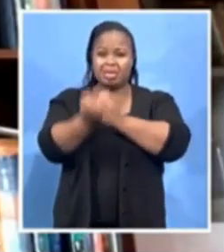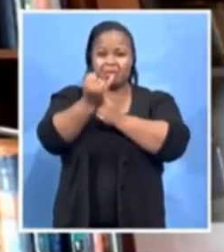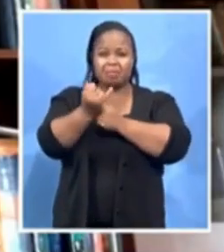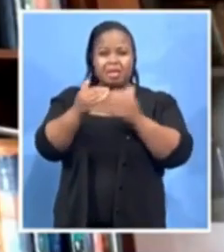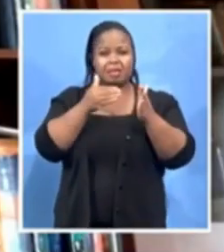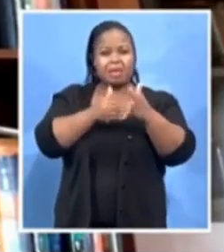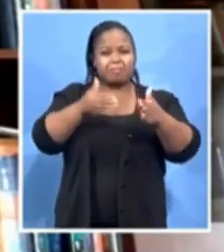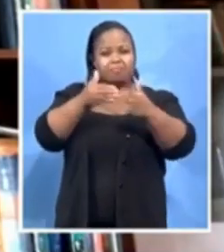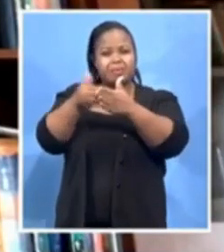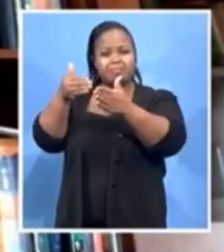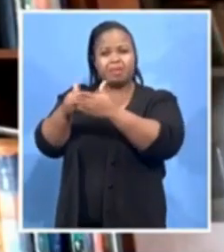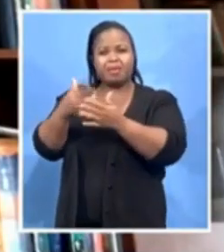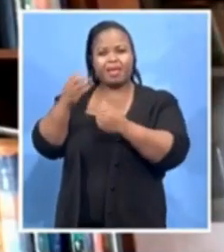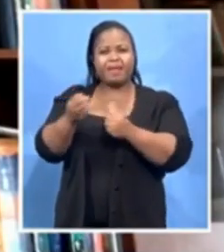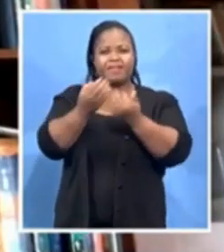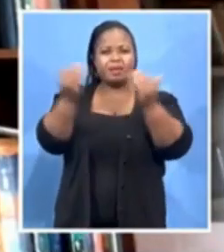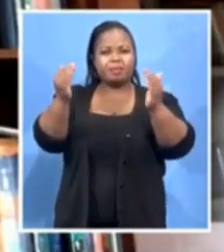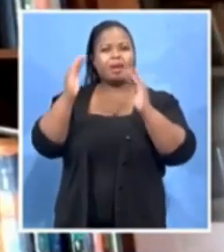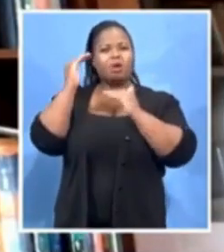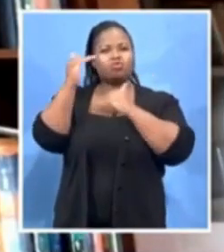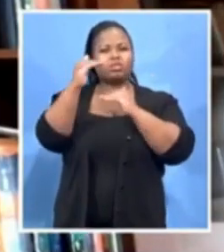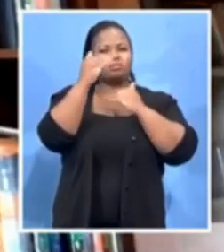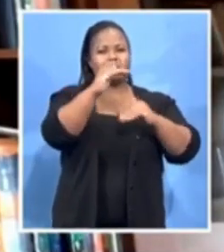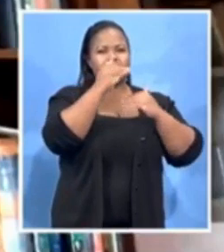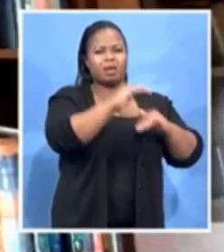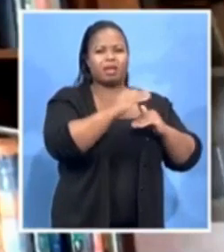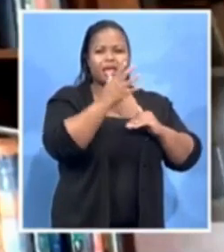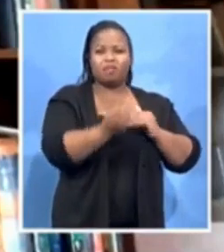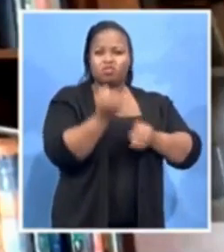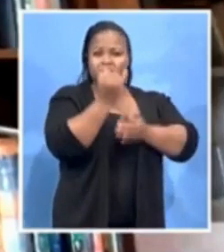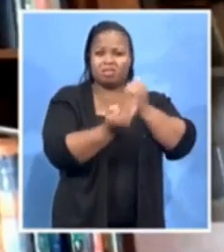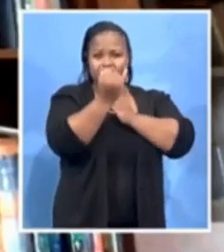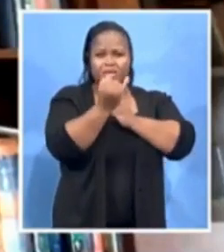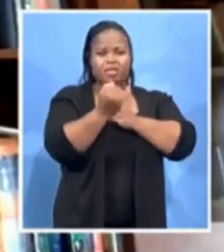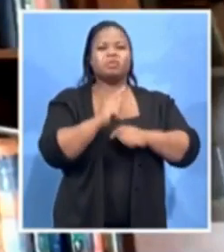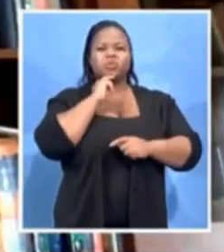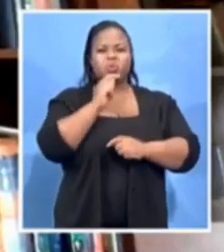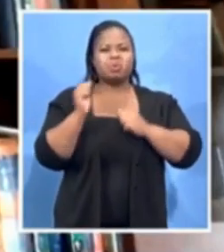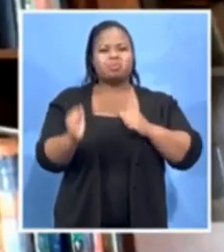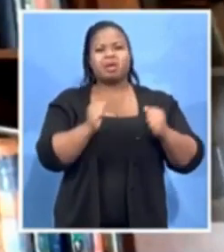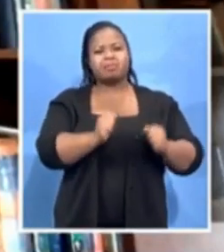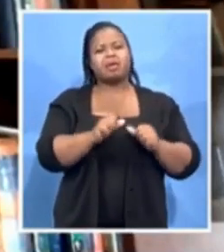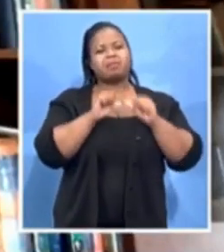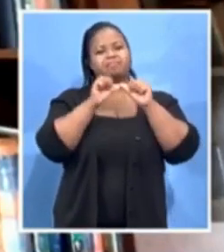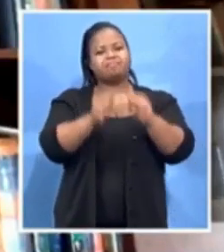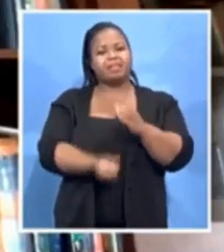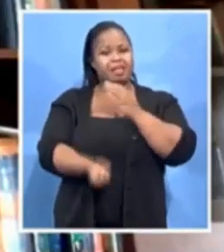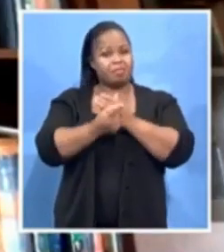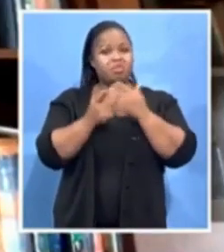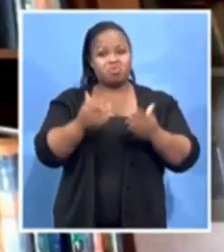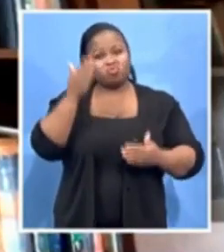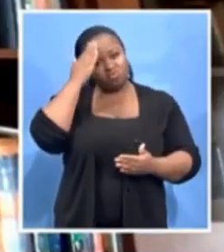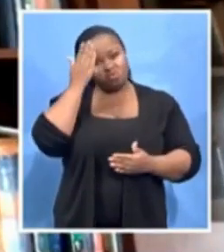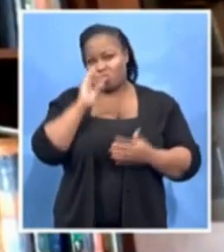independence boundaries would not be disturbed. And ultimately, of course, we know what that has brought about in terms of